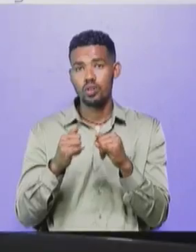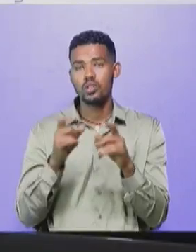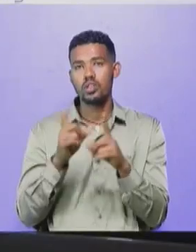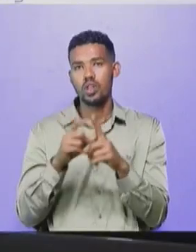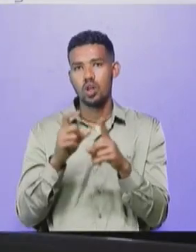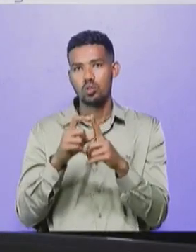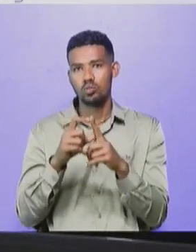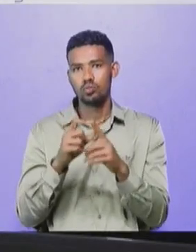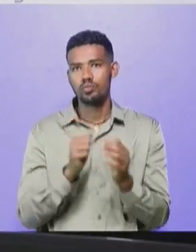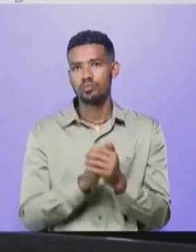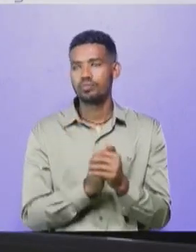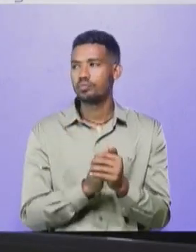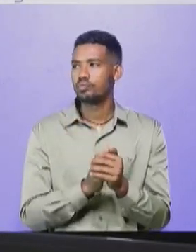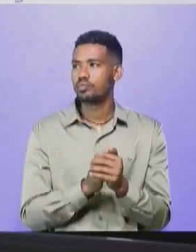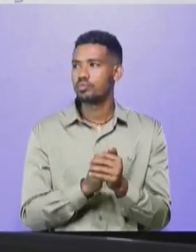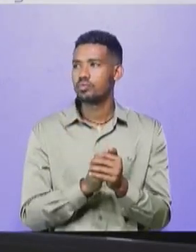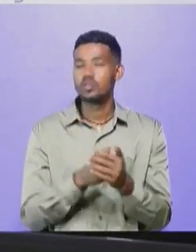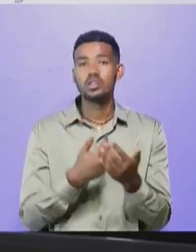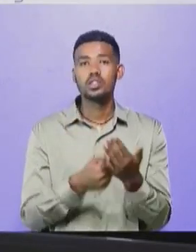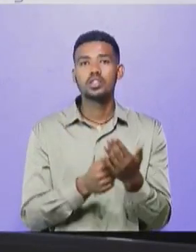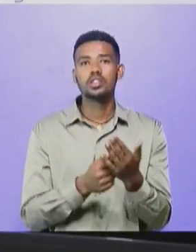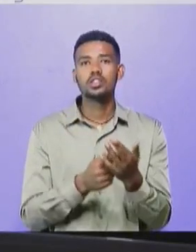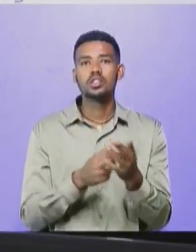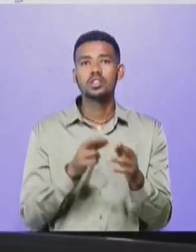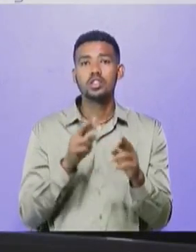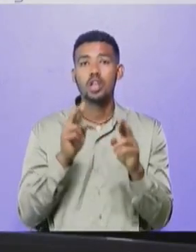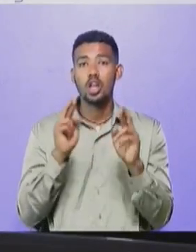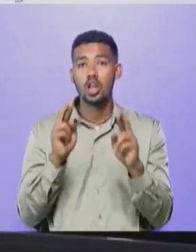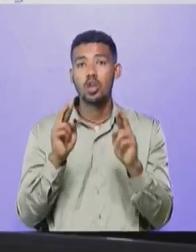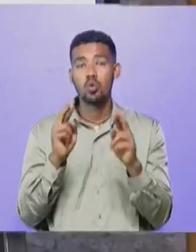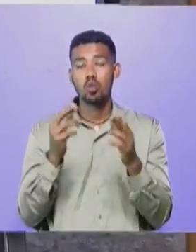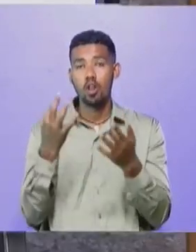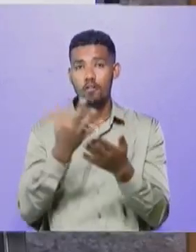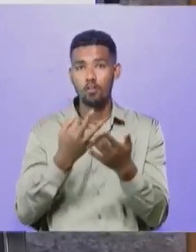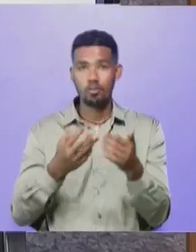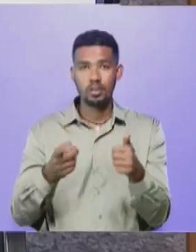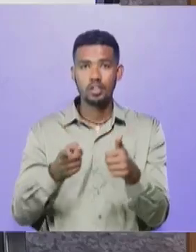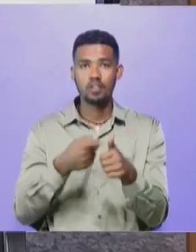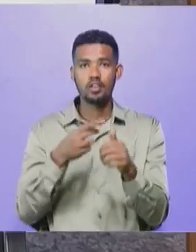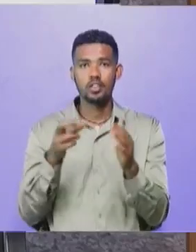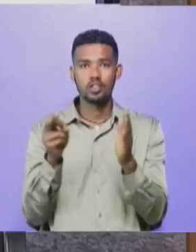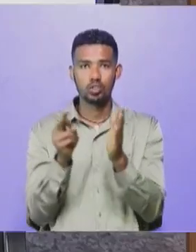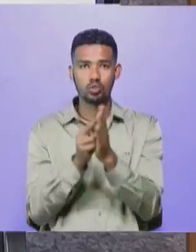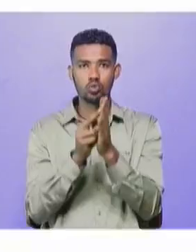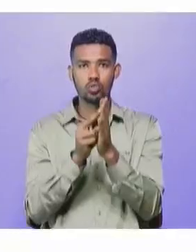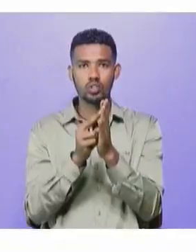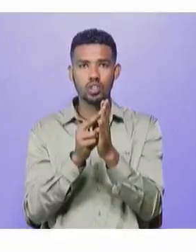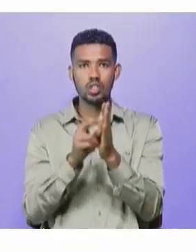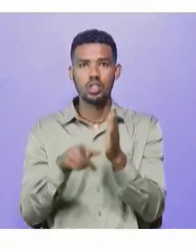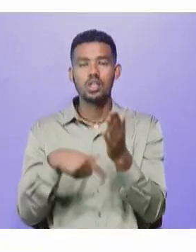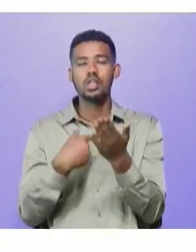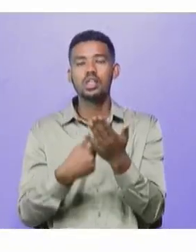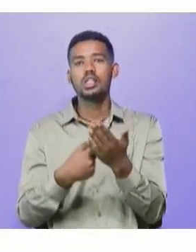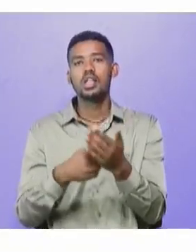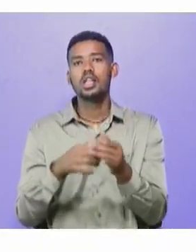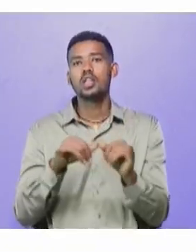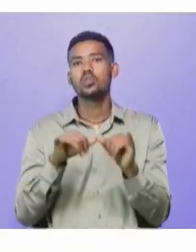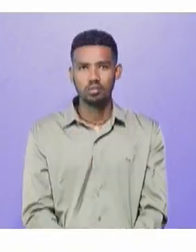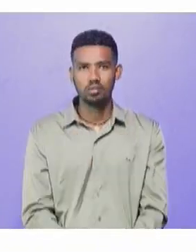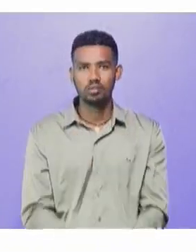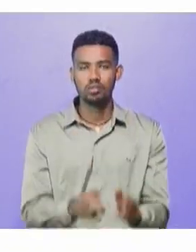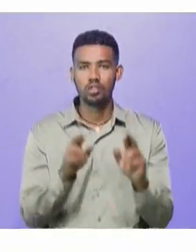nouns. Here is the regular form and the first rule. Let us continue with irregular